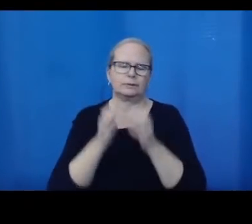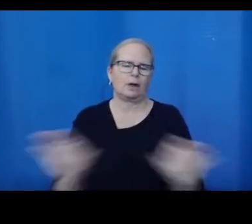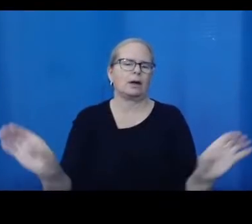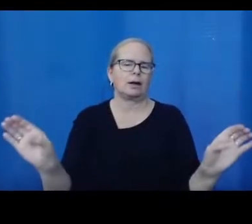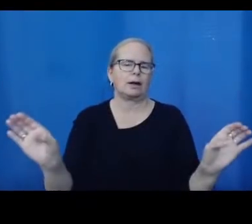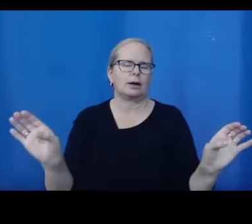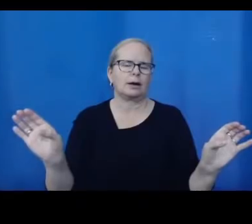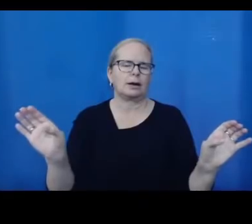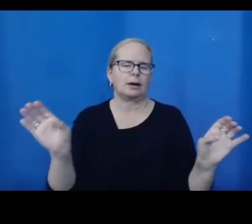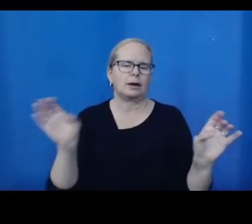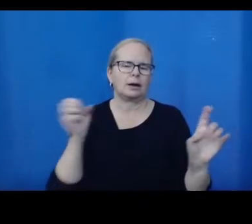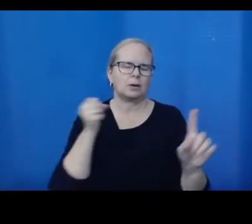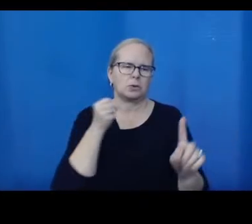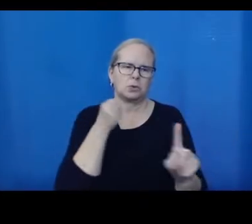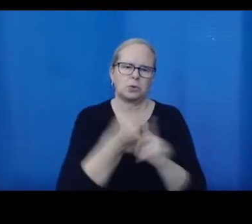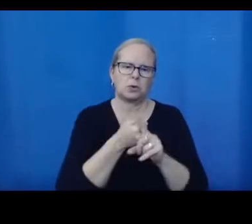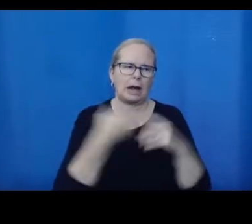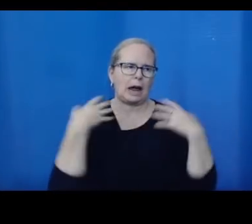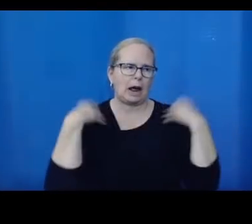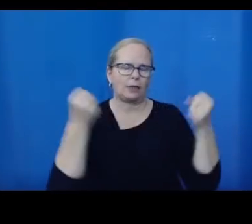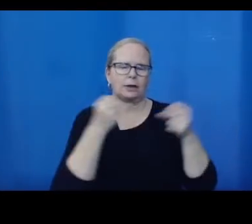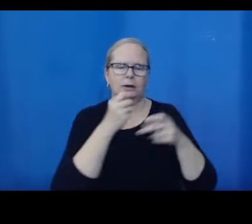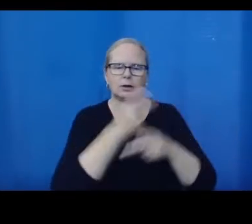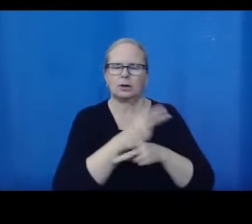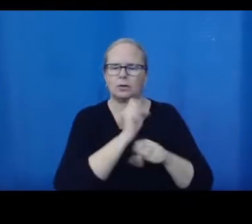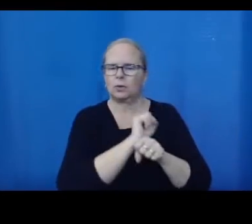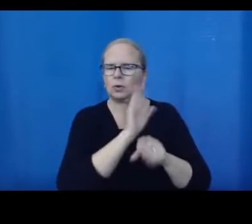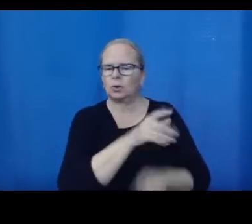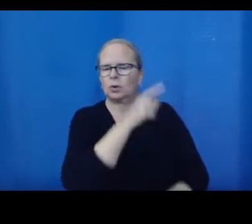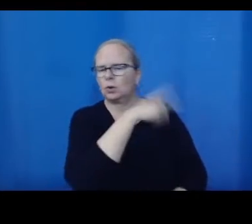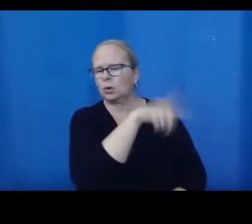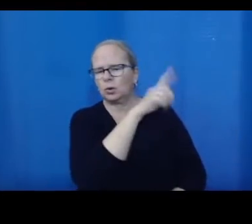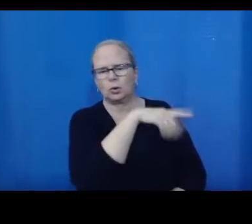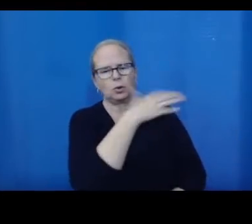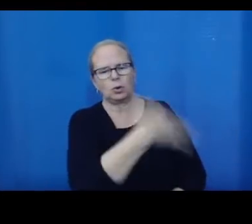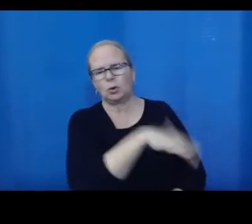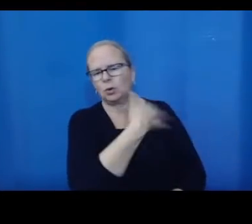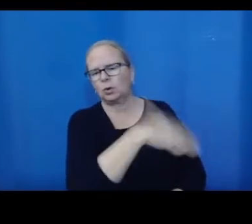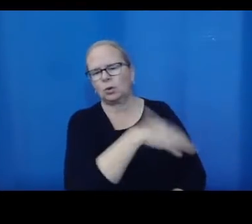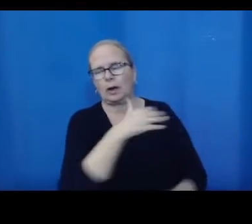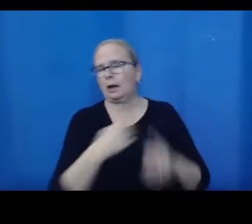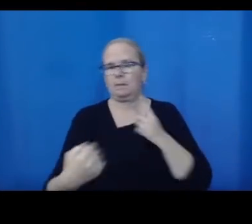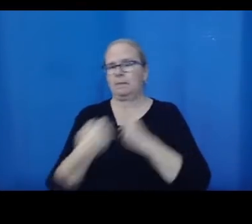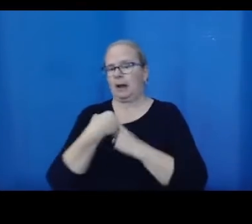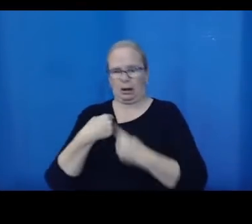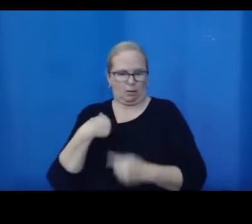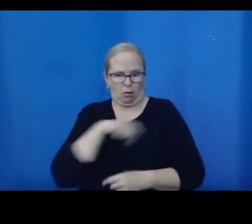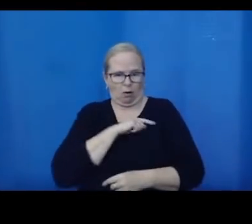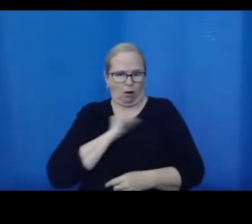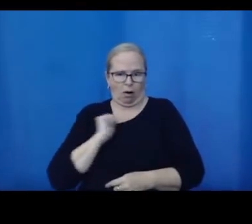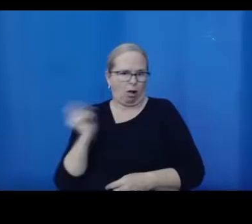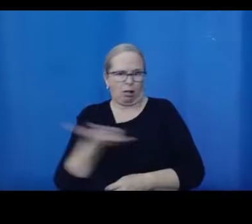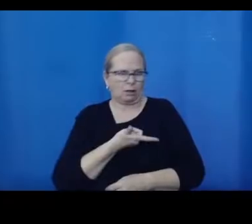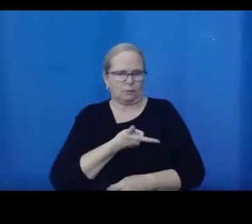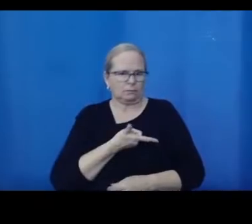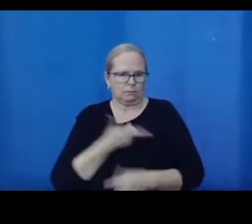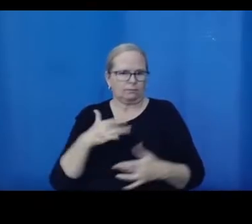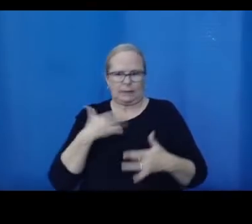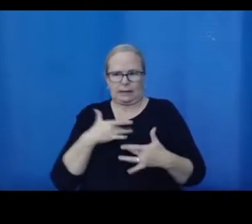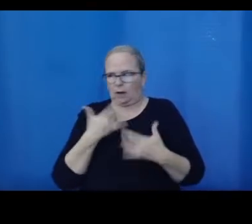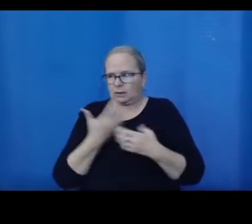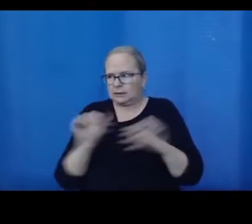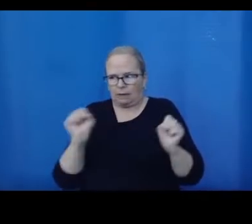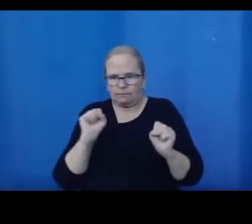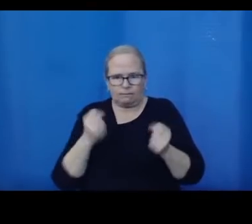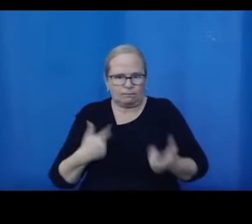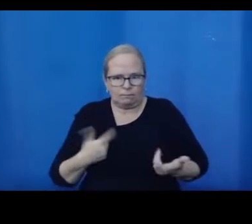impacting all of us and how we feel safe, because if we don't feel like we can trust, you alluded to the war, right? So if we can't